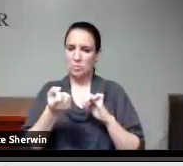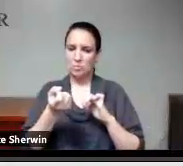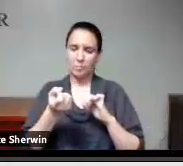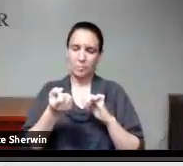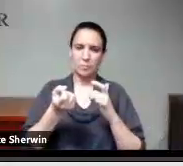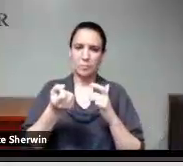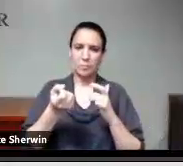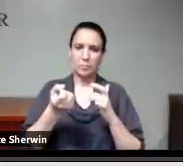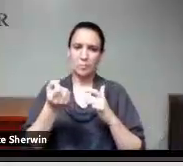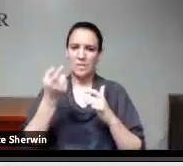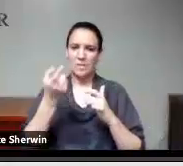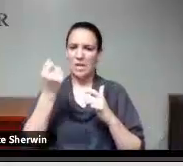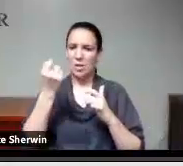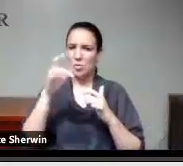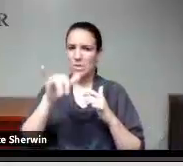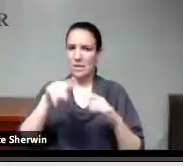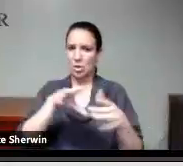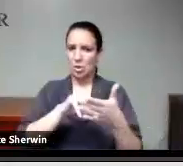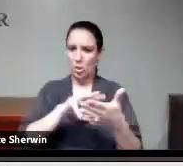of knowledge.